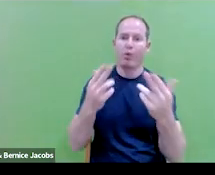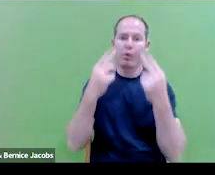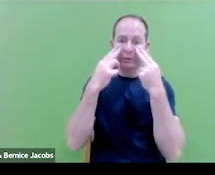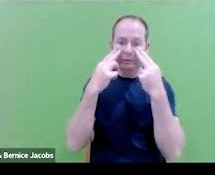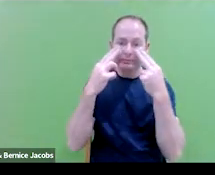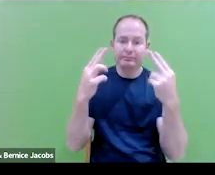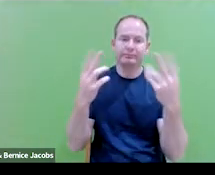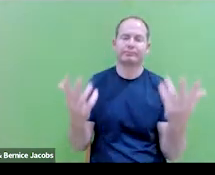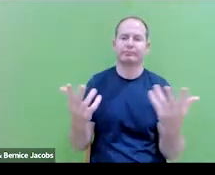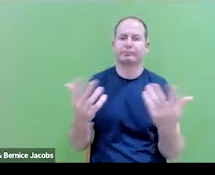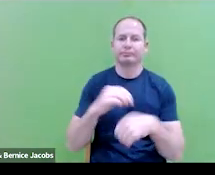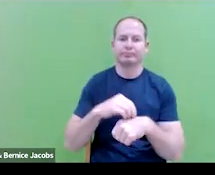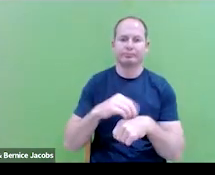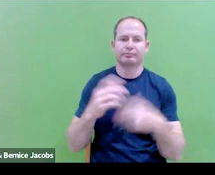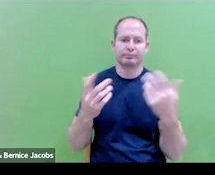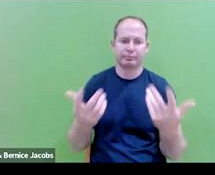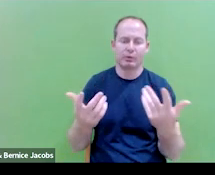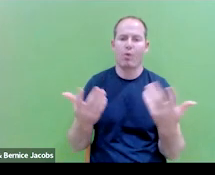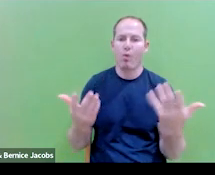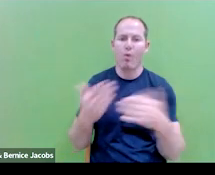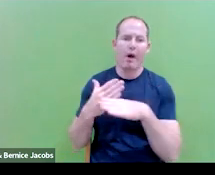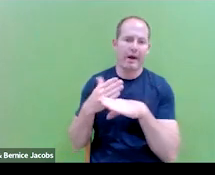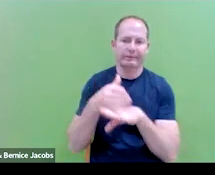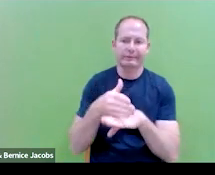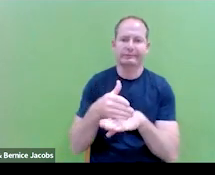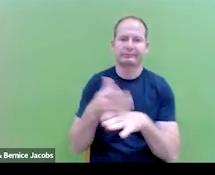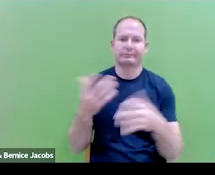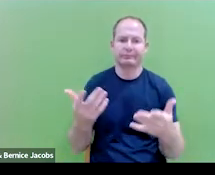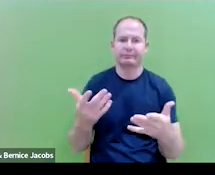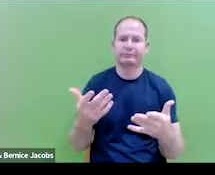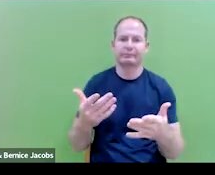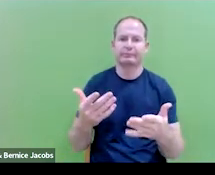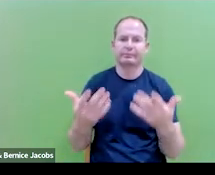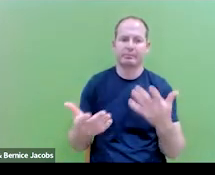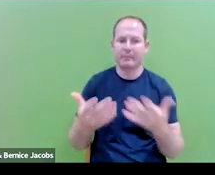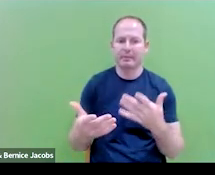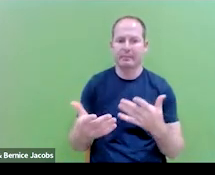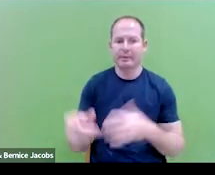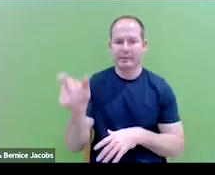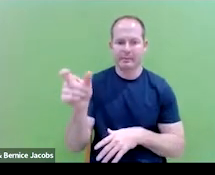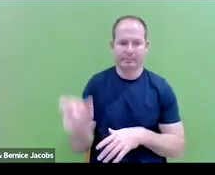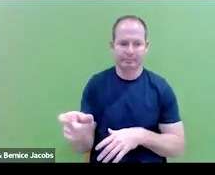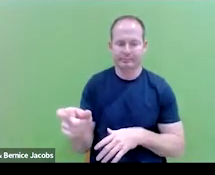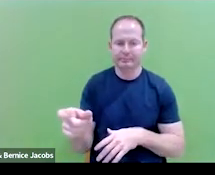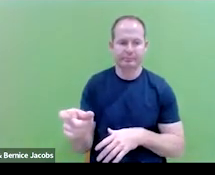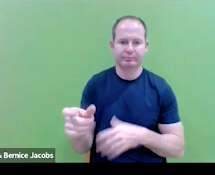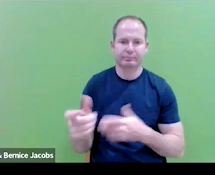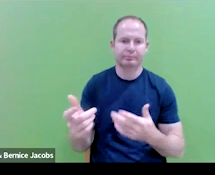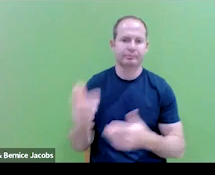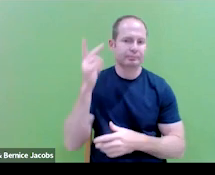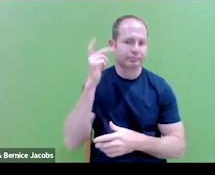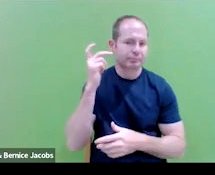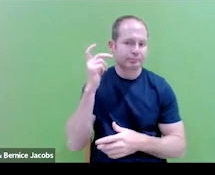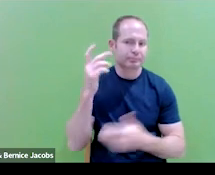or even access or assistance for someone that can't hear or